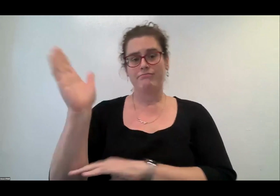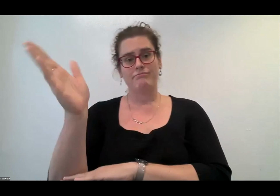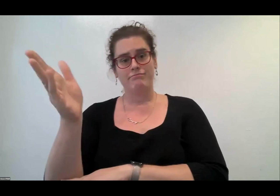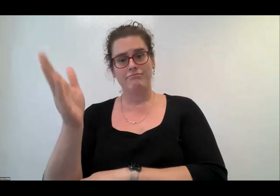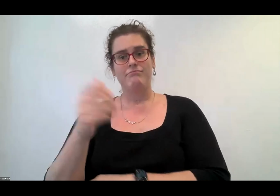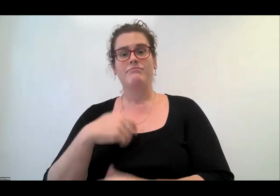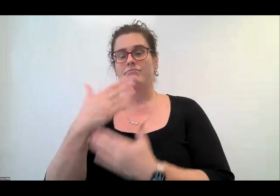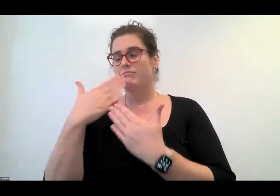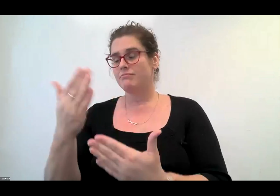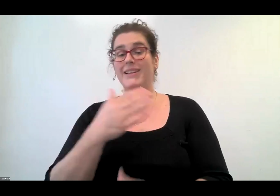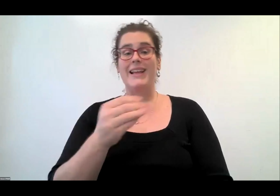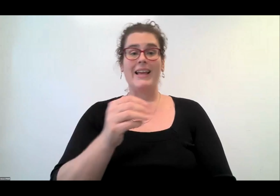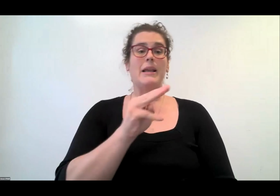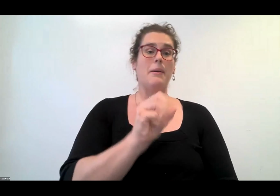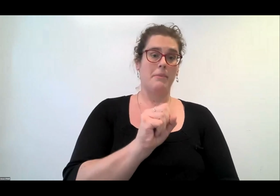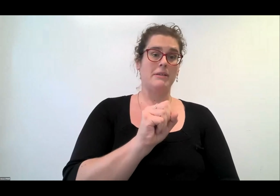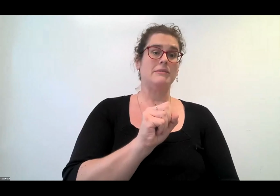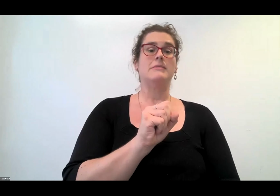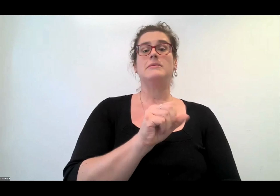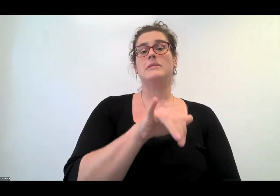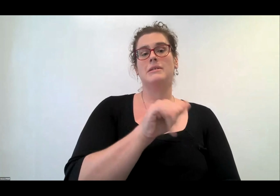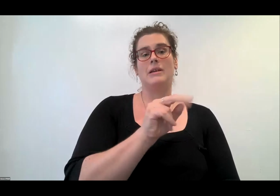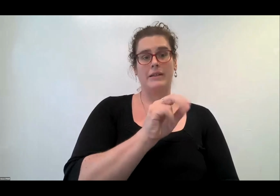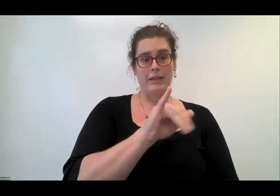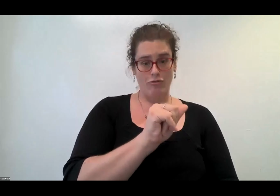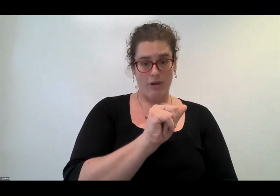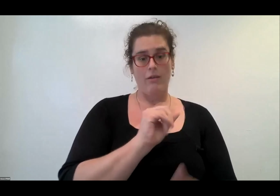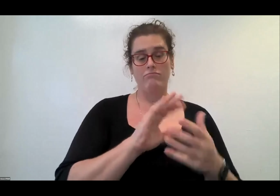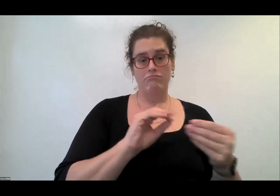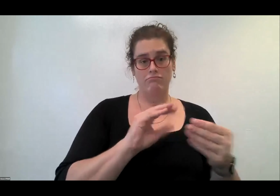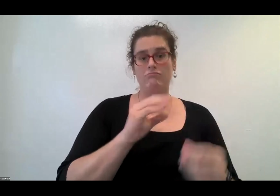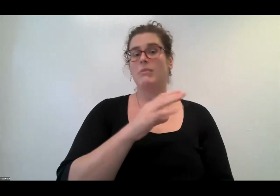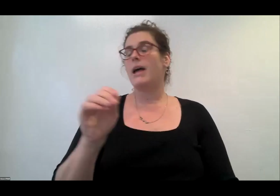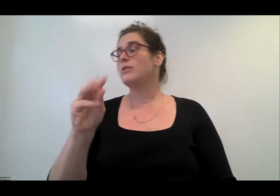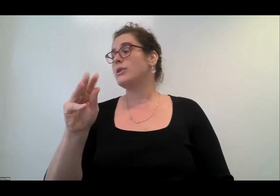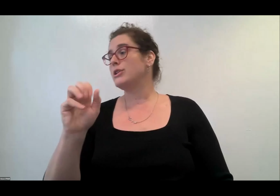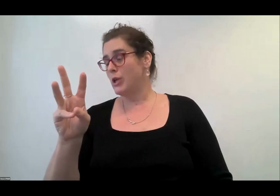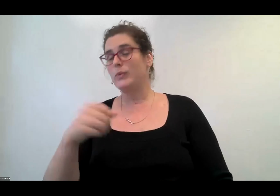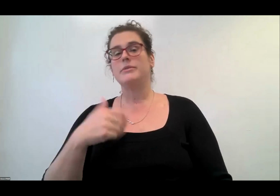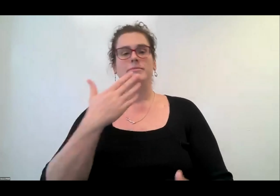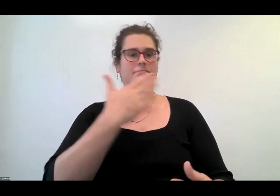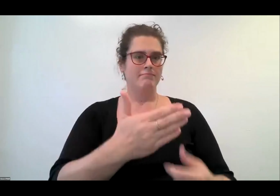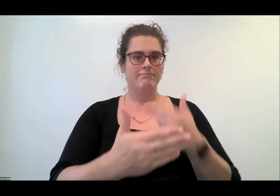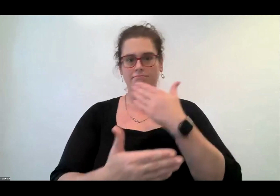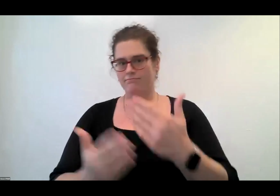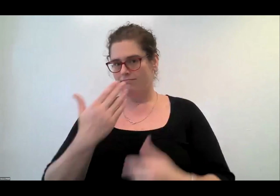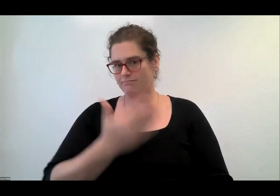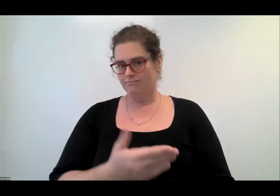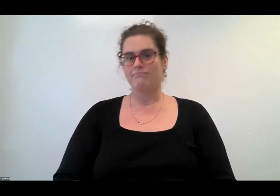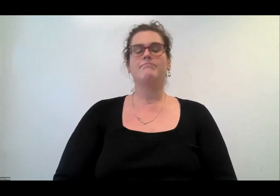as well as Ms. Menkiaj and Winslow. And